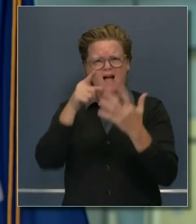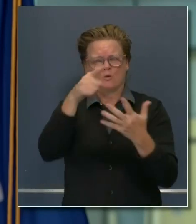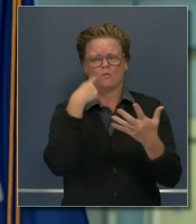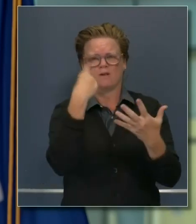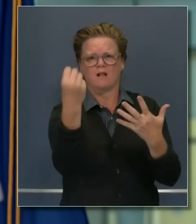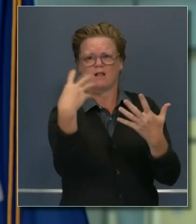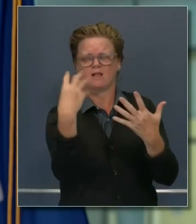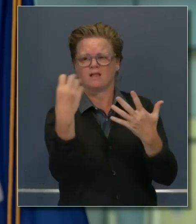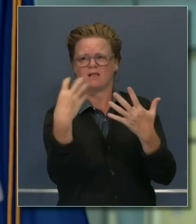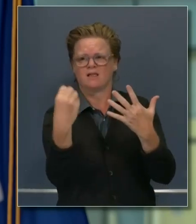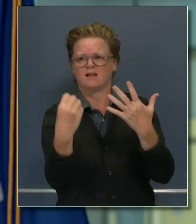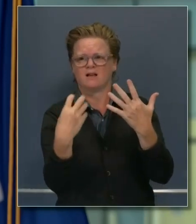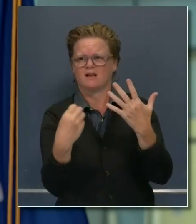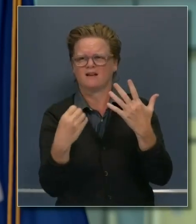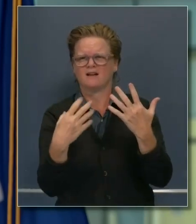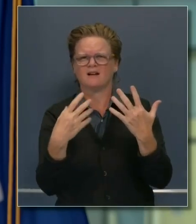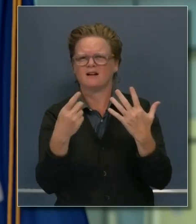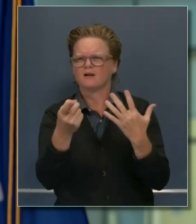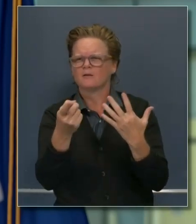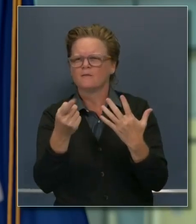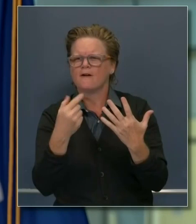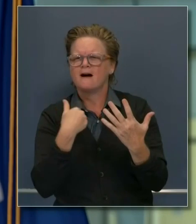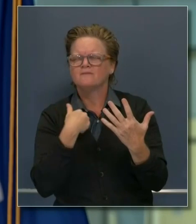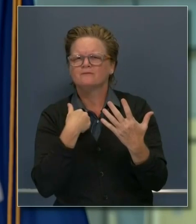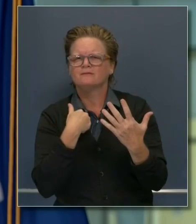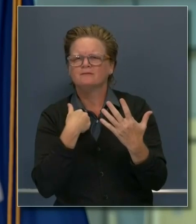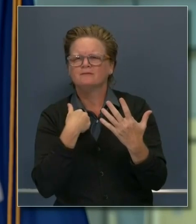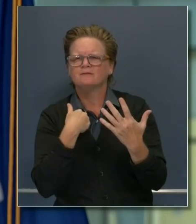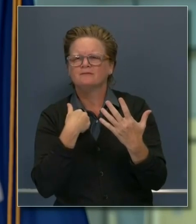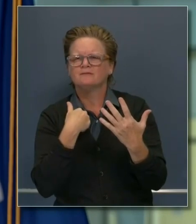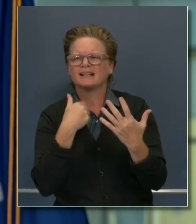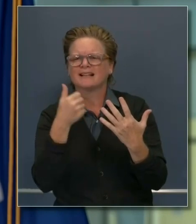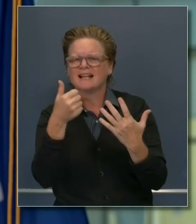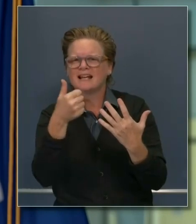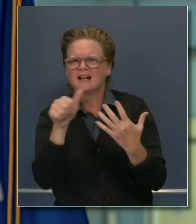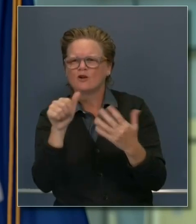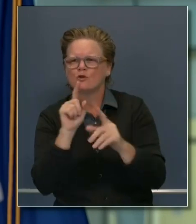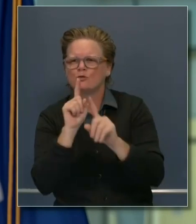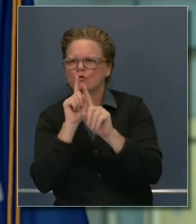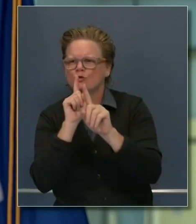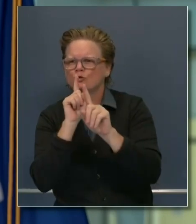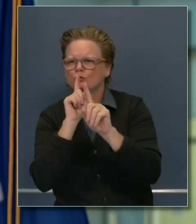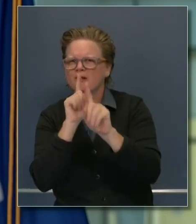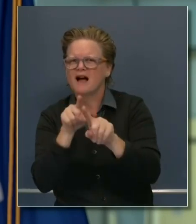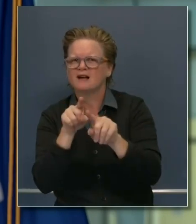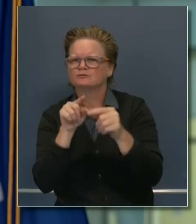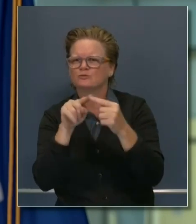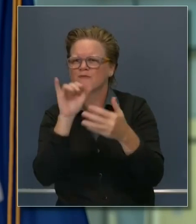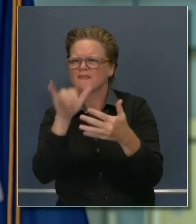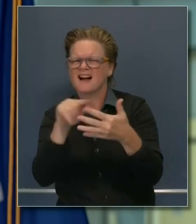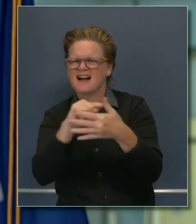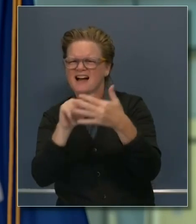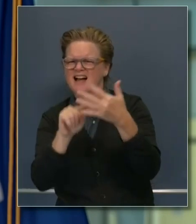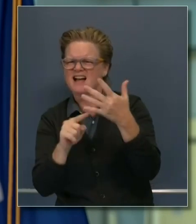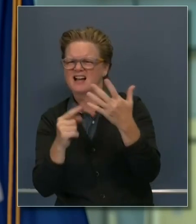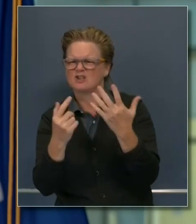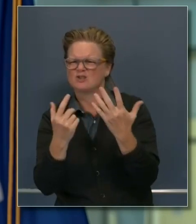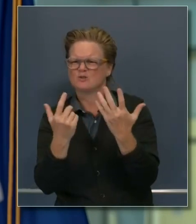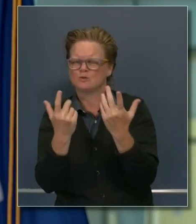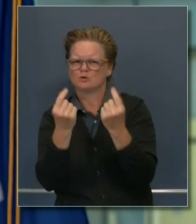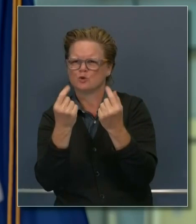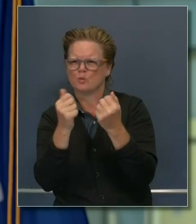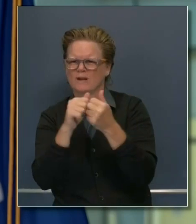appoint reappoint Director Von Blockengame to the board? Well, thank you. And forgive me, first of all, thank you for the